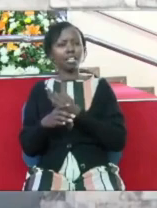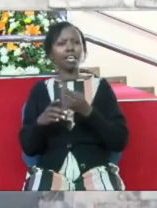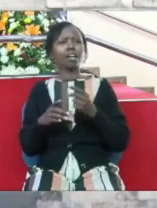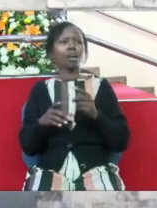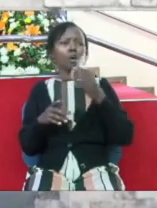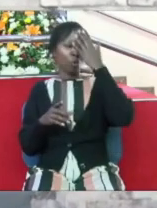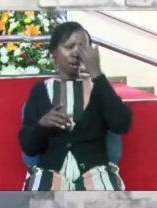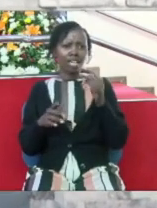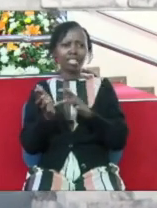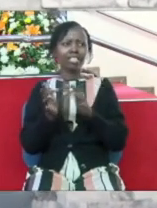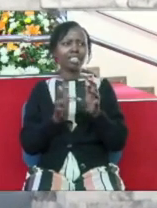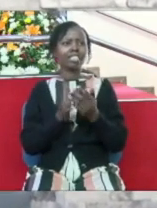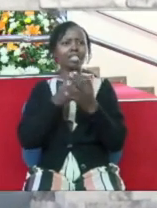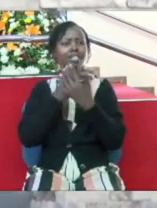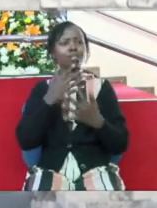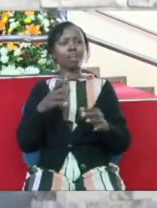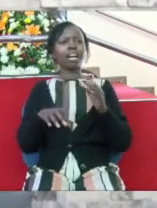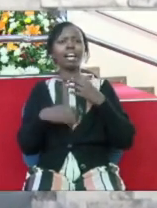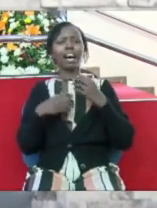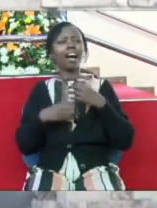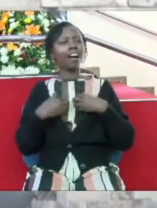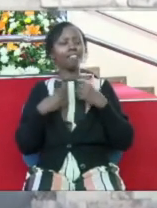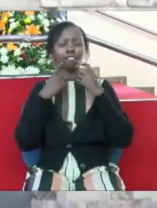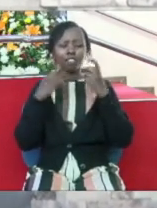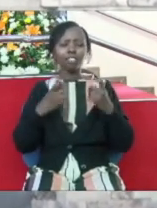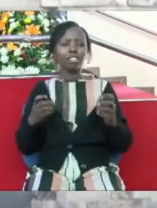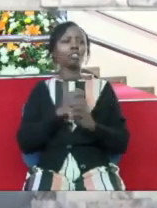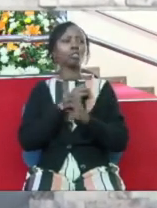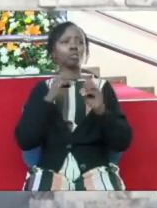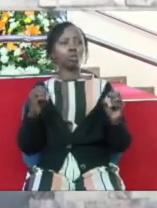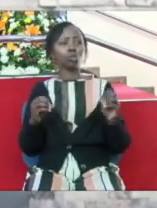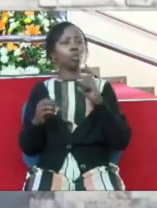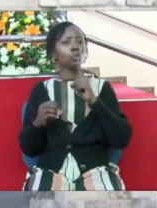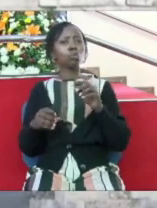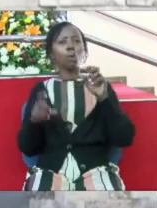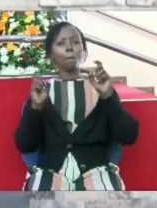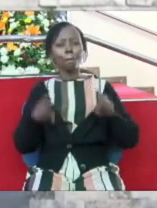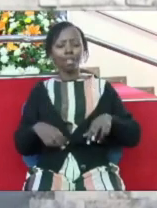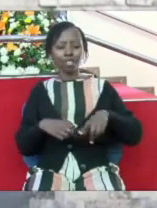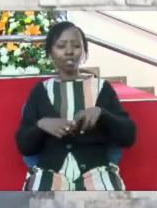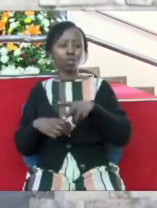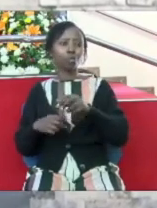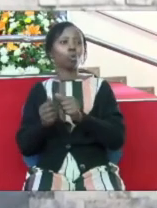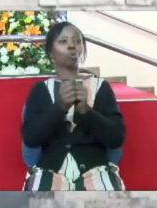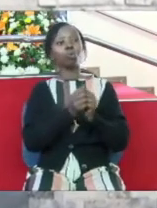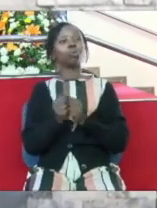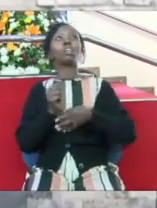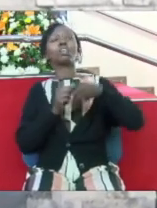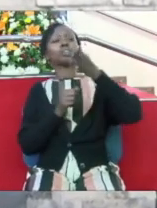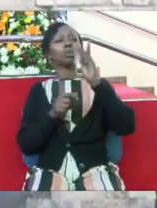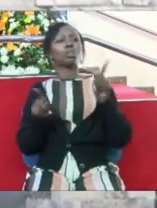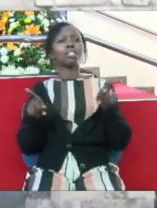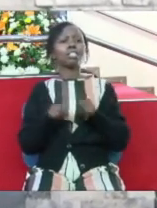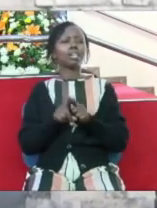Chembechembe zake hazibebi dhambi. We must walk with him. Lazima tutembee pamoja naye. Until we are no more. Ili tukue hatuishi ila yeye anaishi.